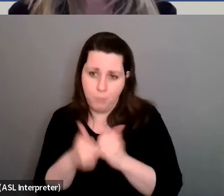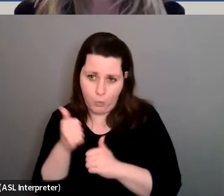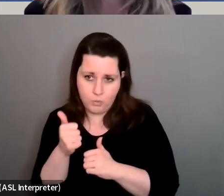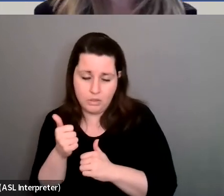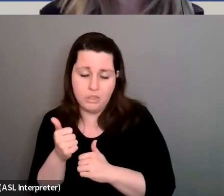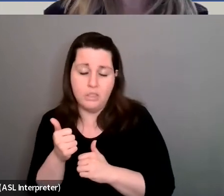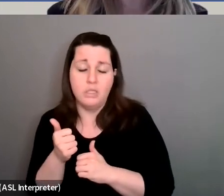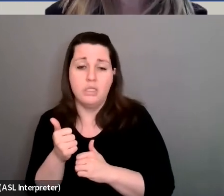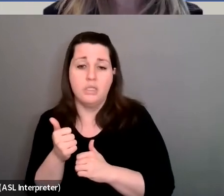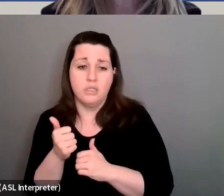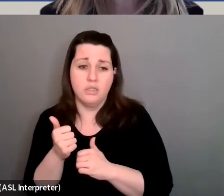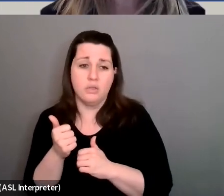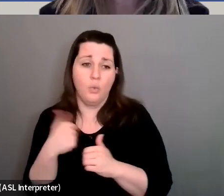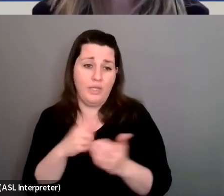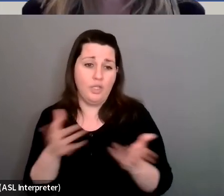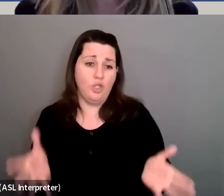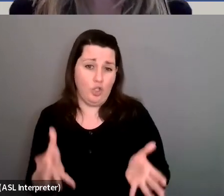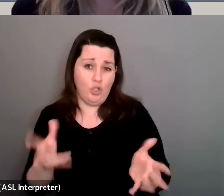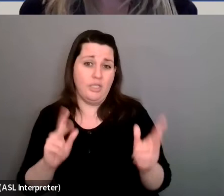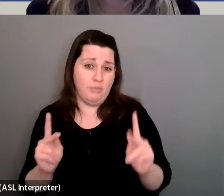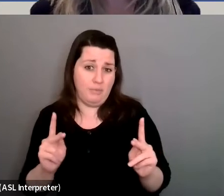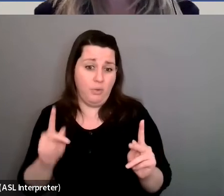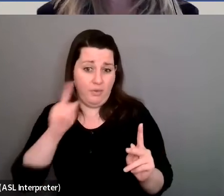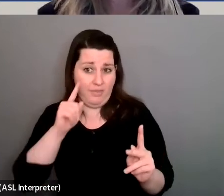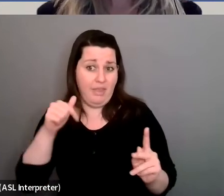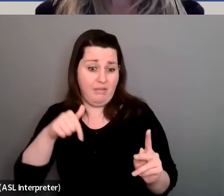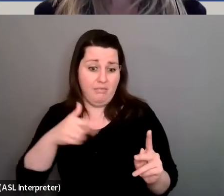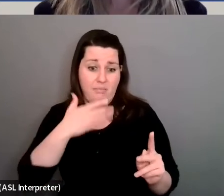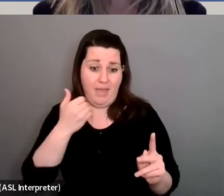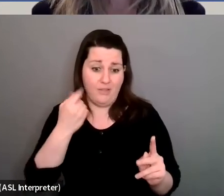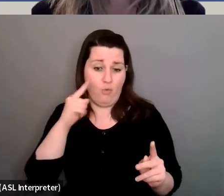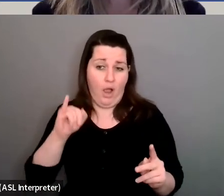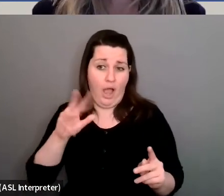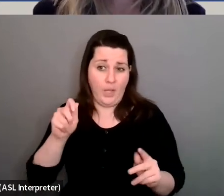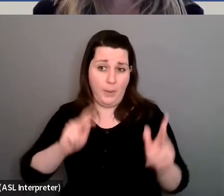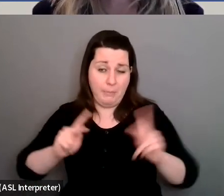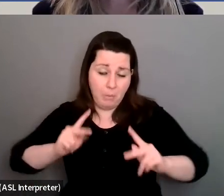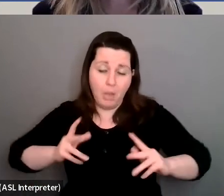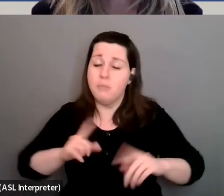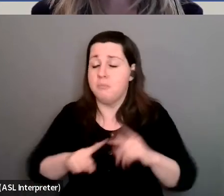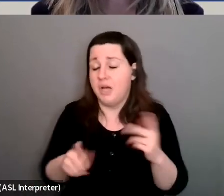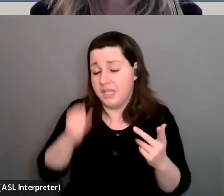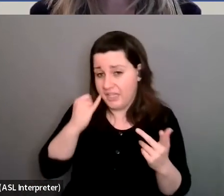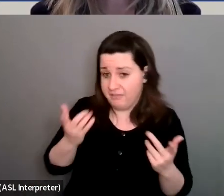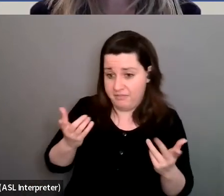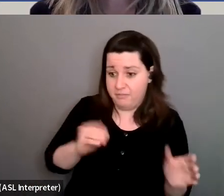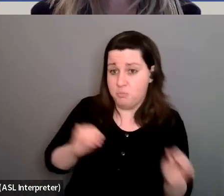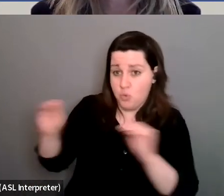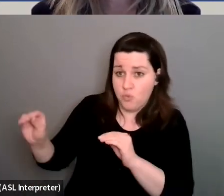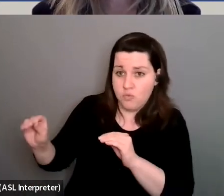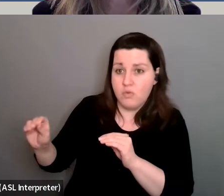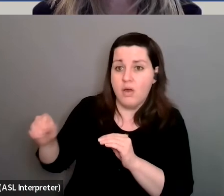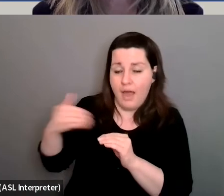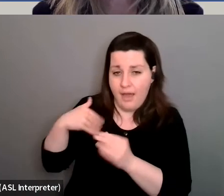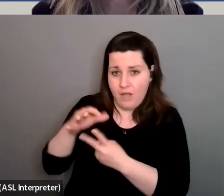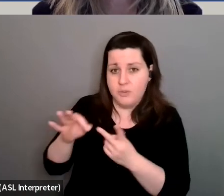So, we always encourage people, we think this is the best option for Iowans. But if somebody were to move, they would have the option of